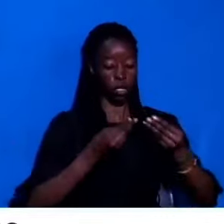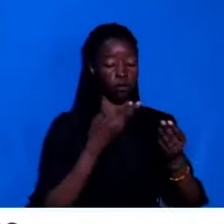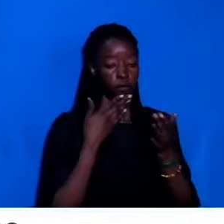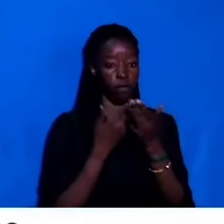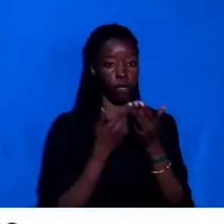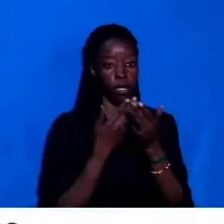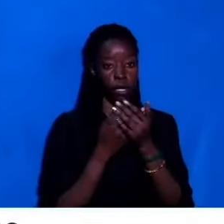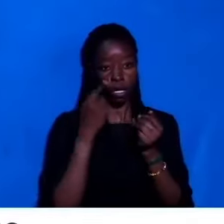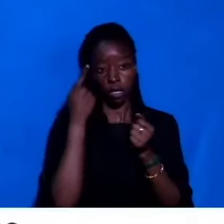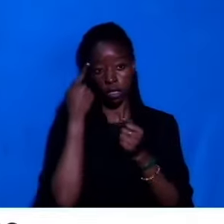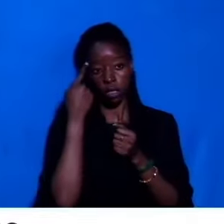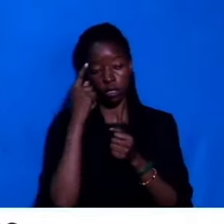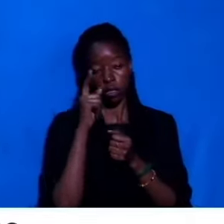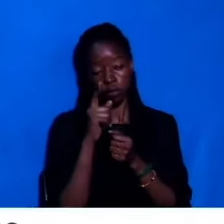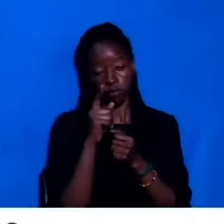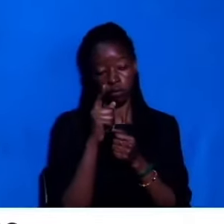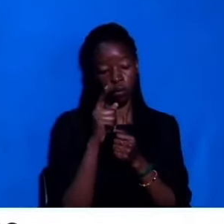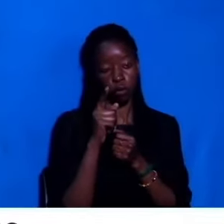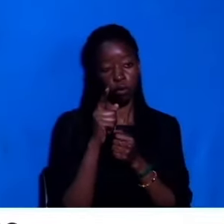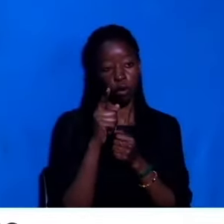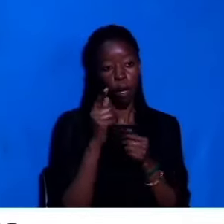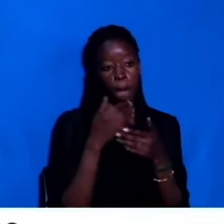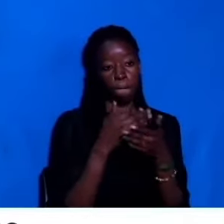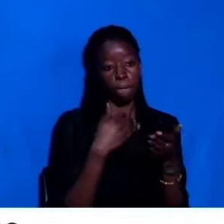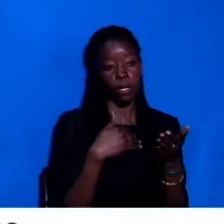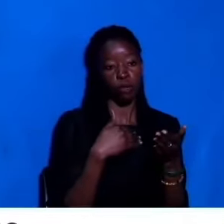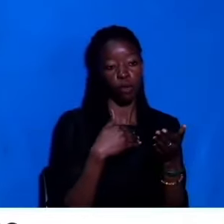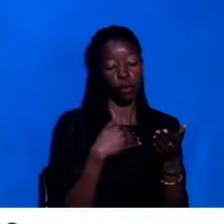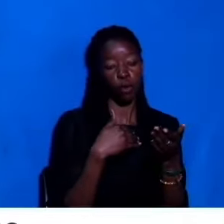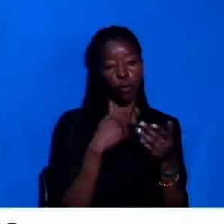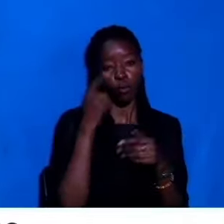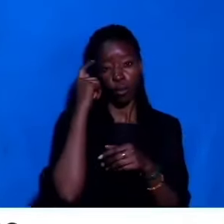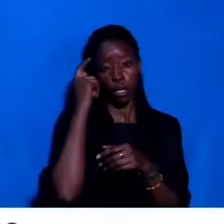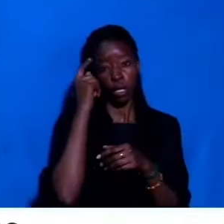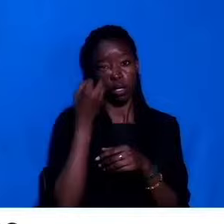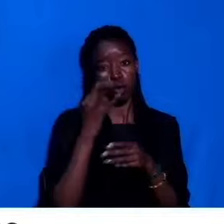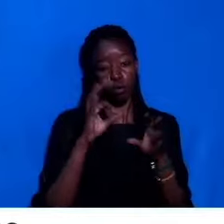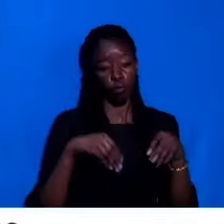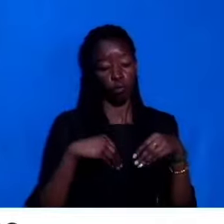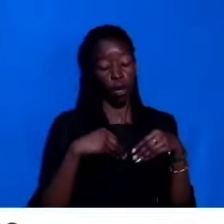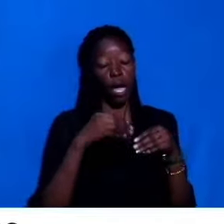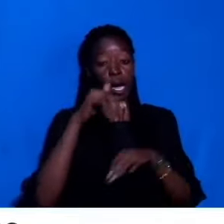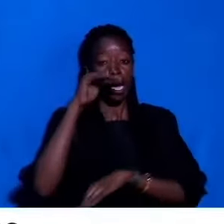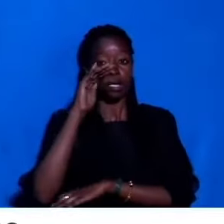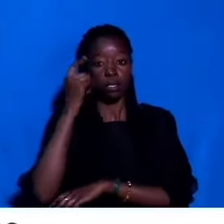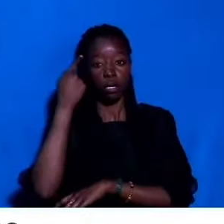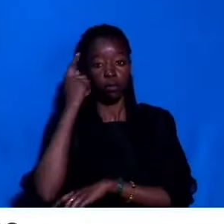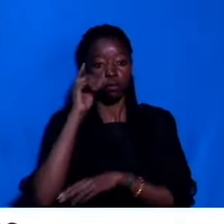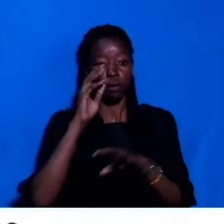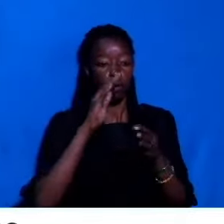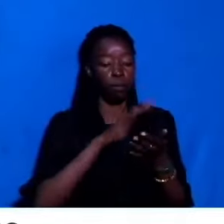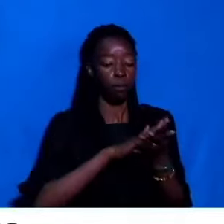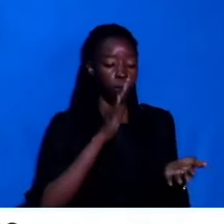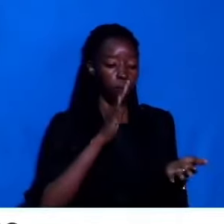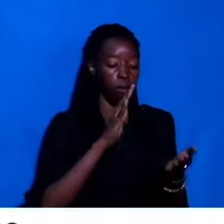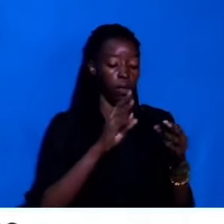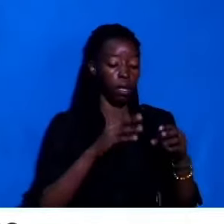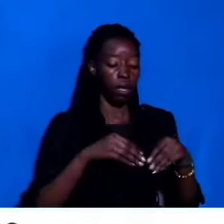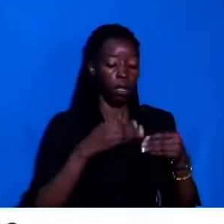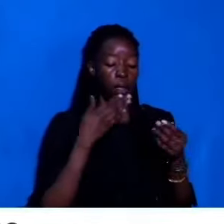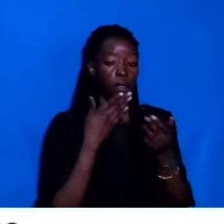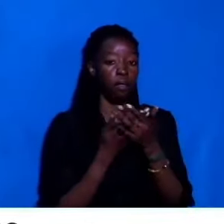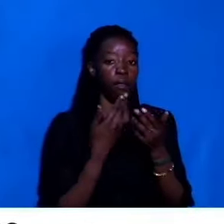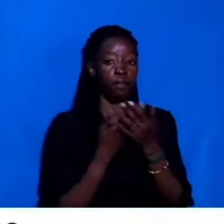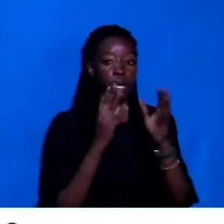we even think of asking for more. And what is thanksgiving? Thanksgiving is a sincere